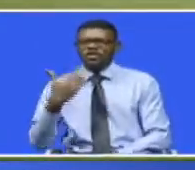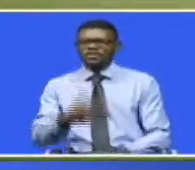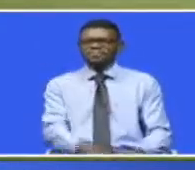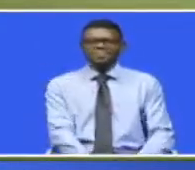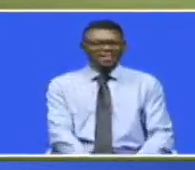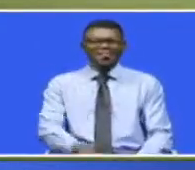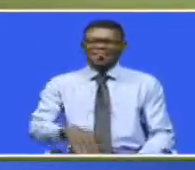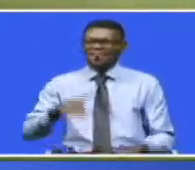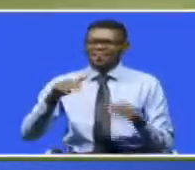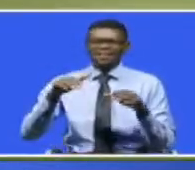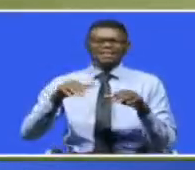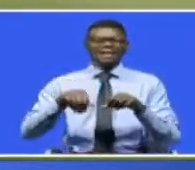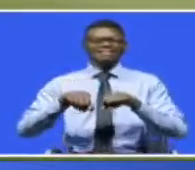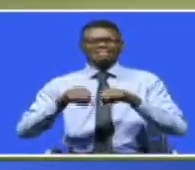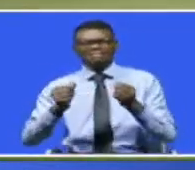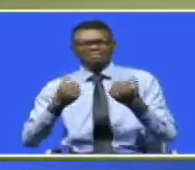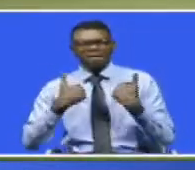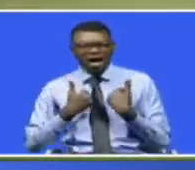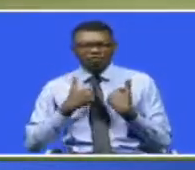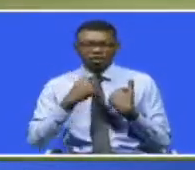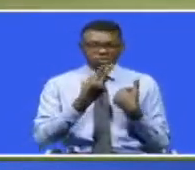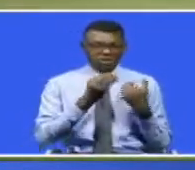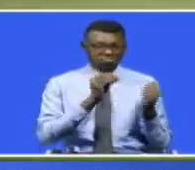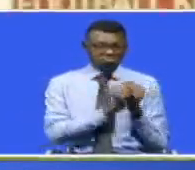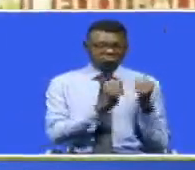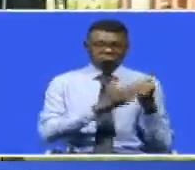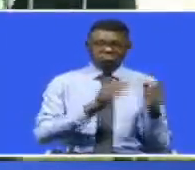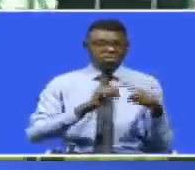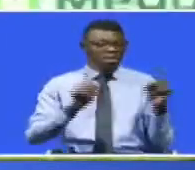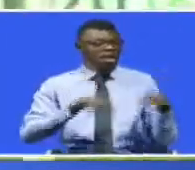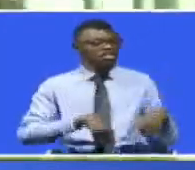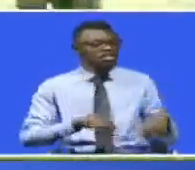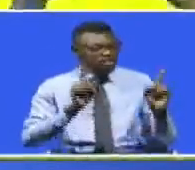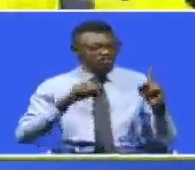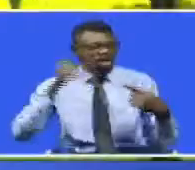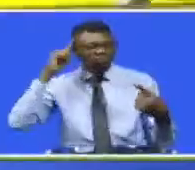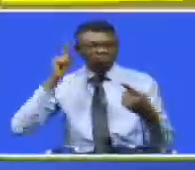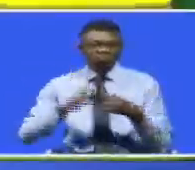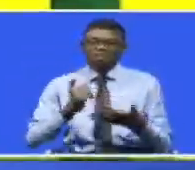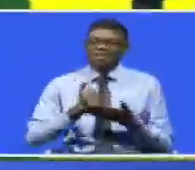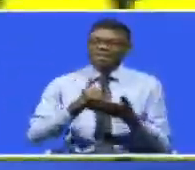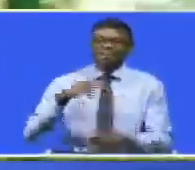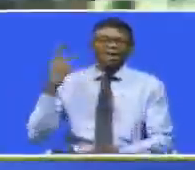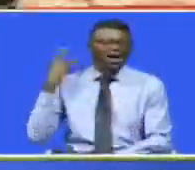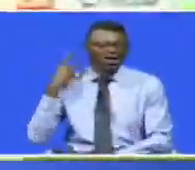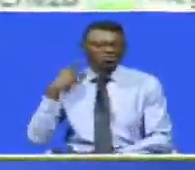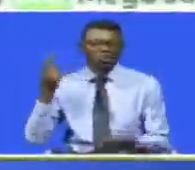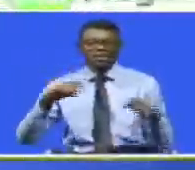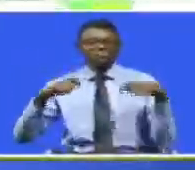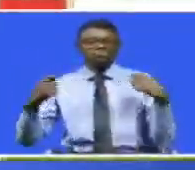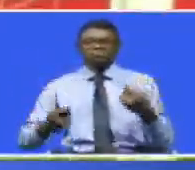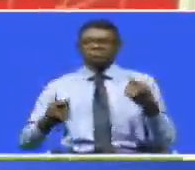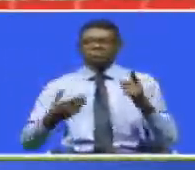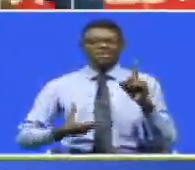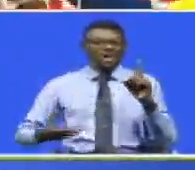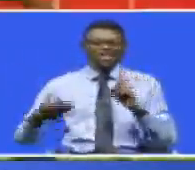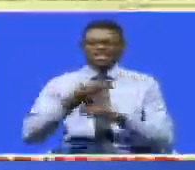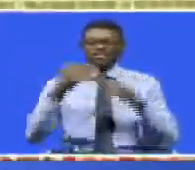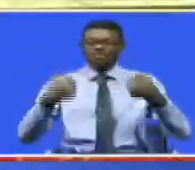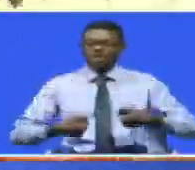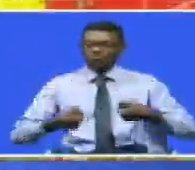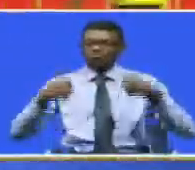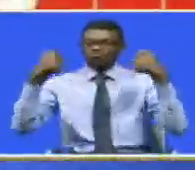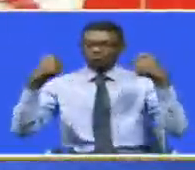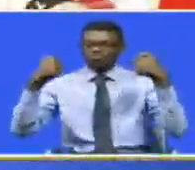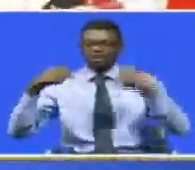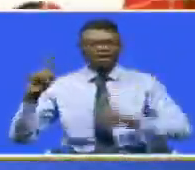knee injury in 2019, Eric's main target is to help Kariobangi Sharks win the Football Kenya Federation League for the first